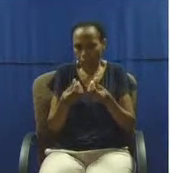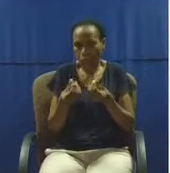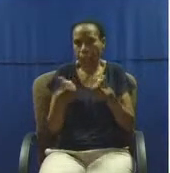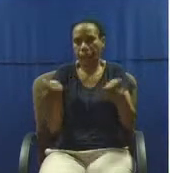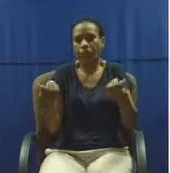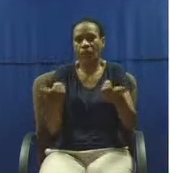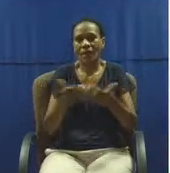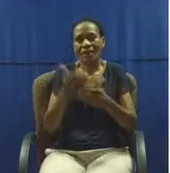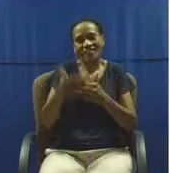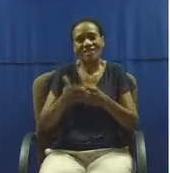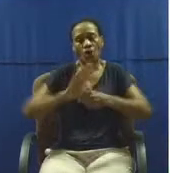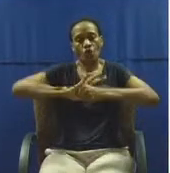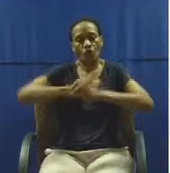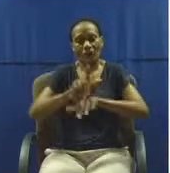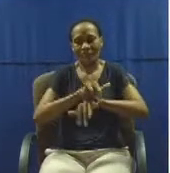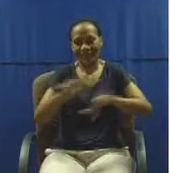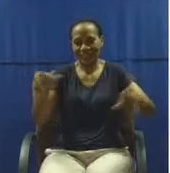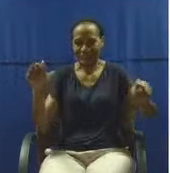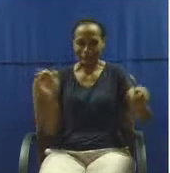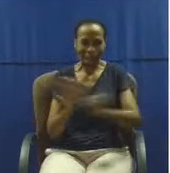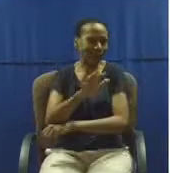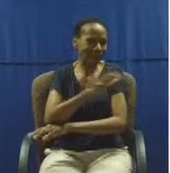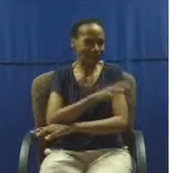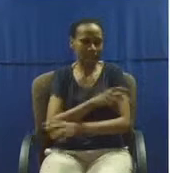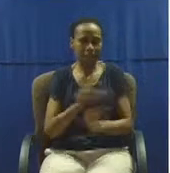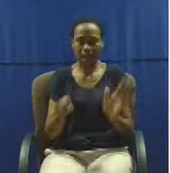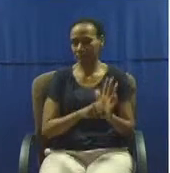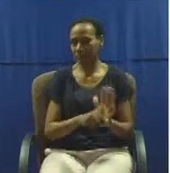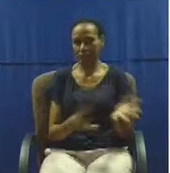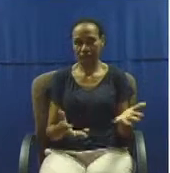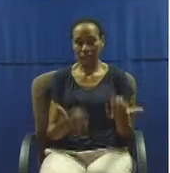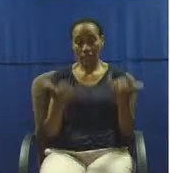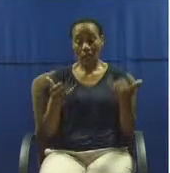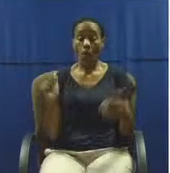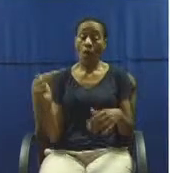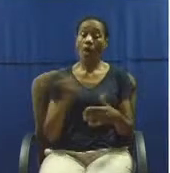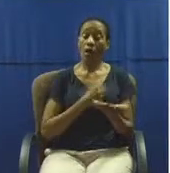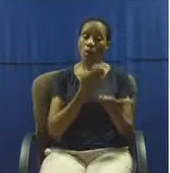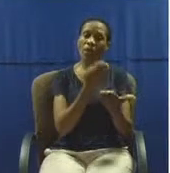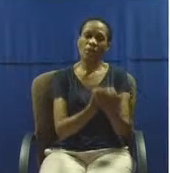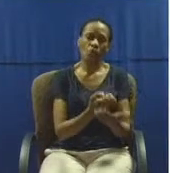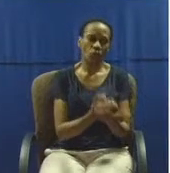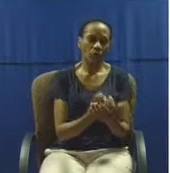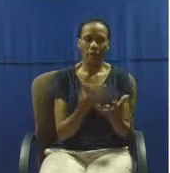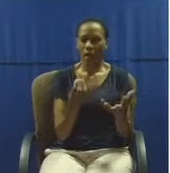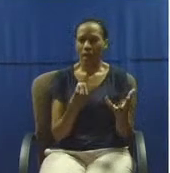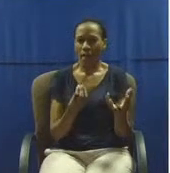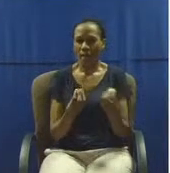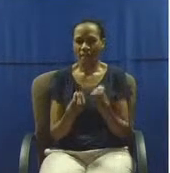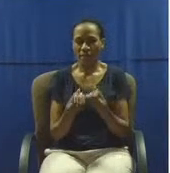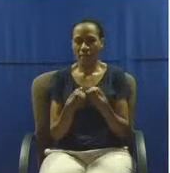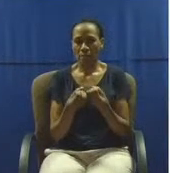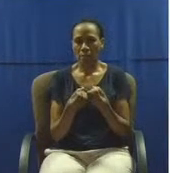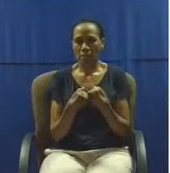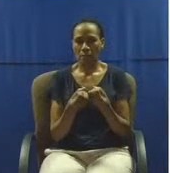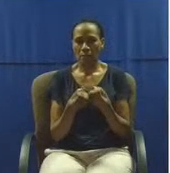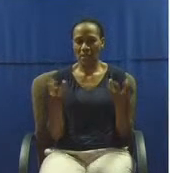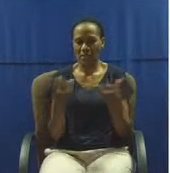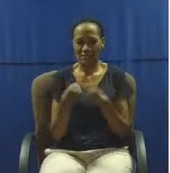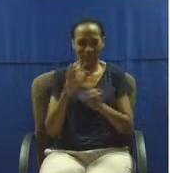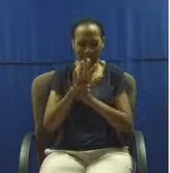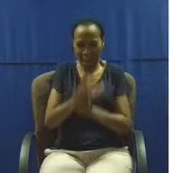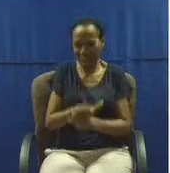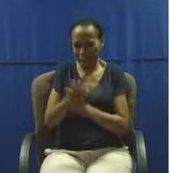of COVID-19, our economy is confronted by several other inflationary